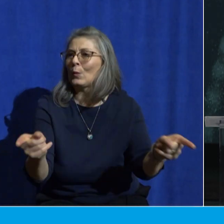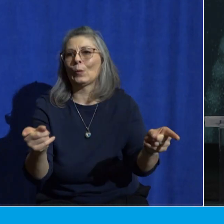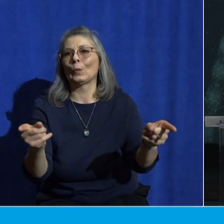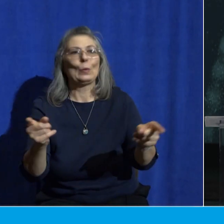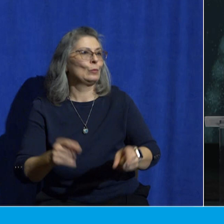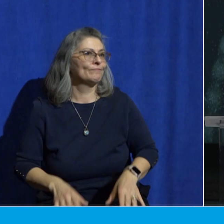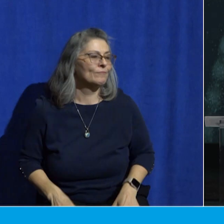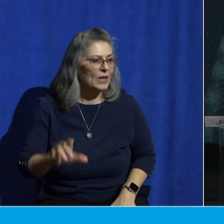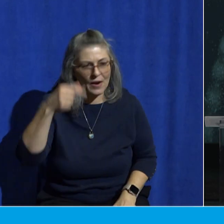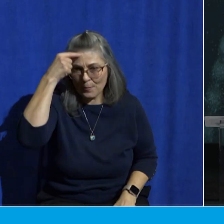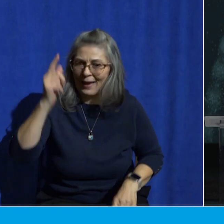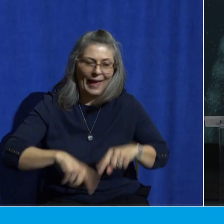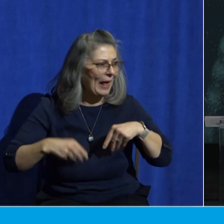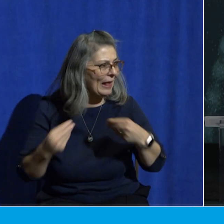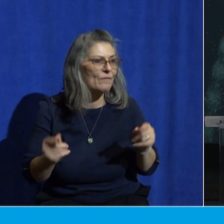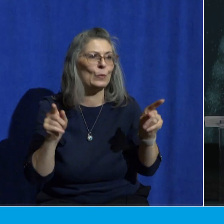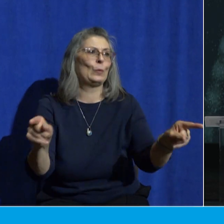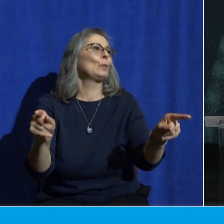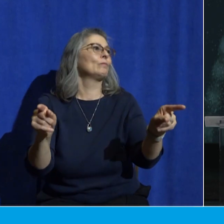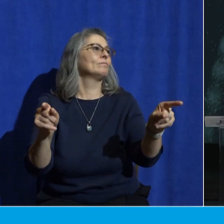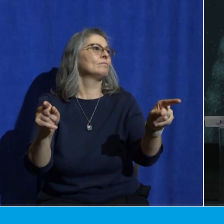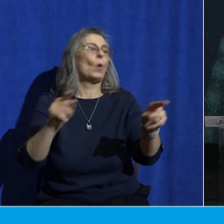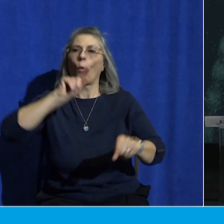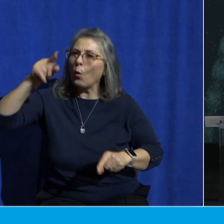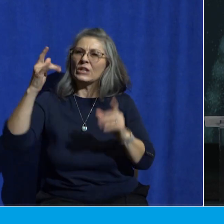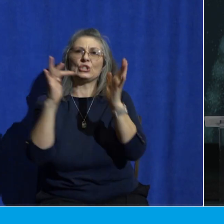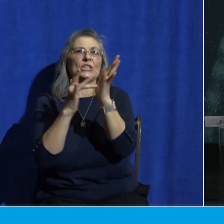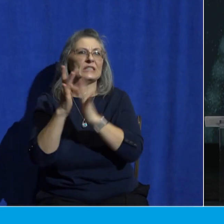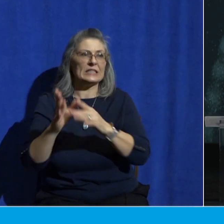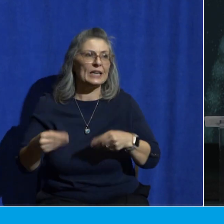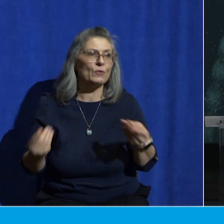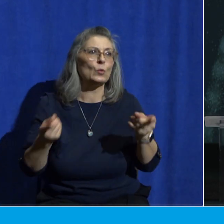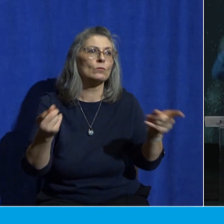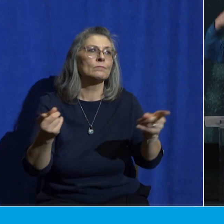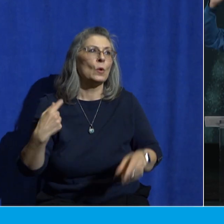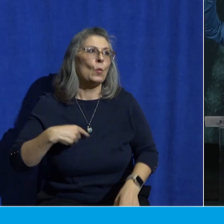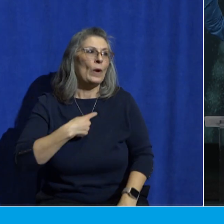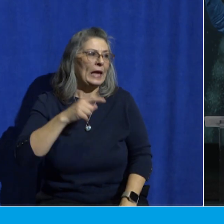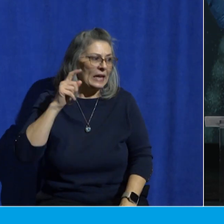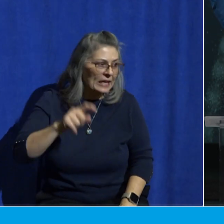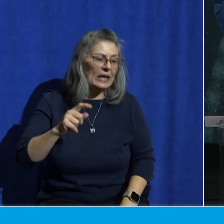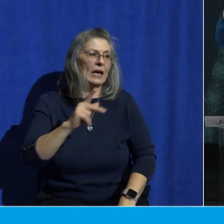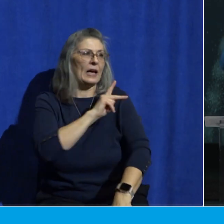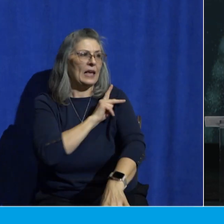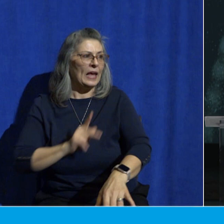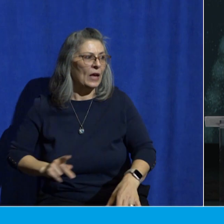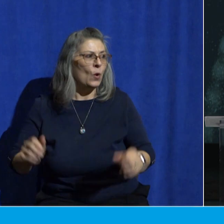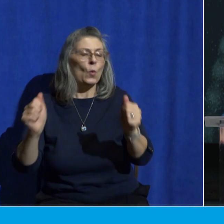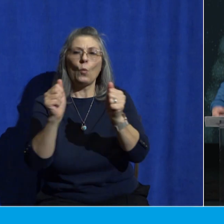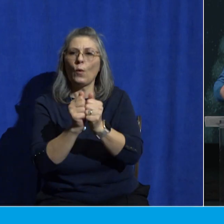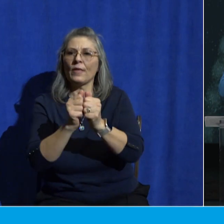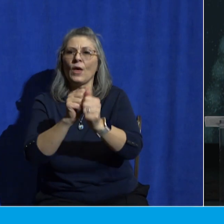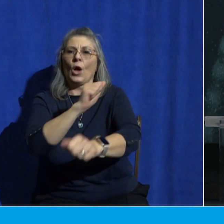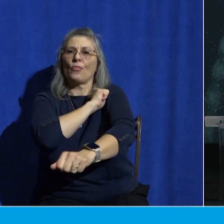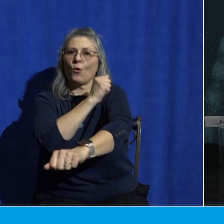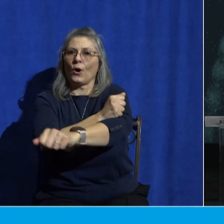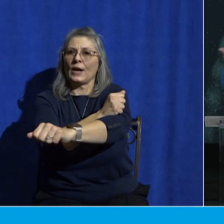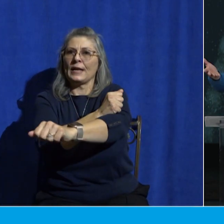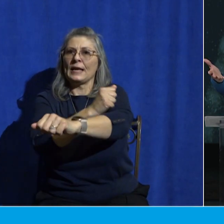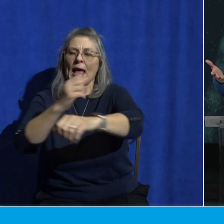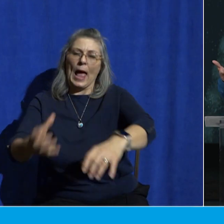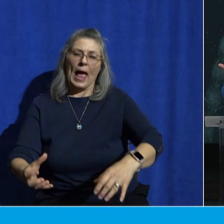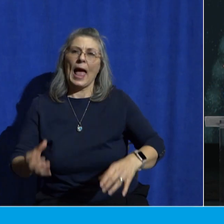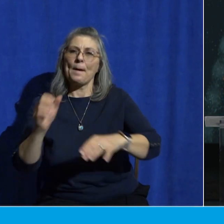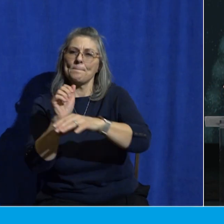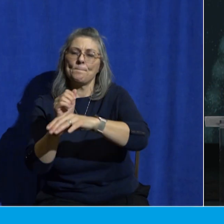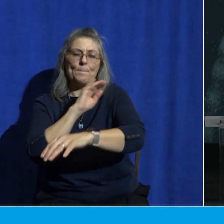taking notes, write this down. One, we need a king with authority and power over